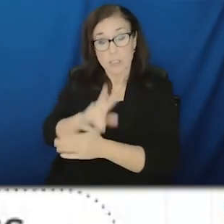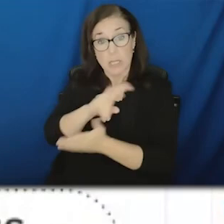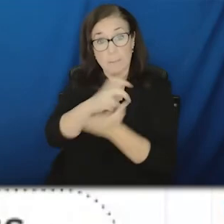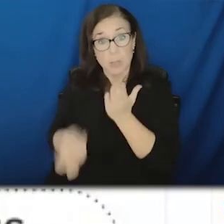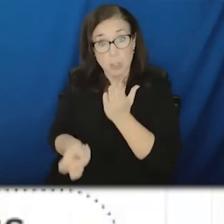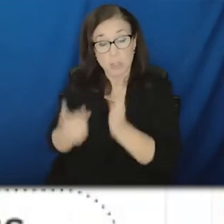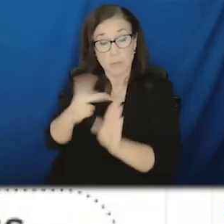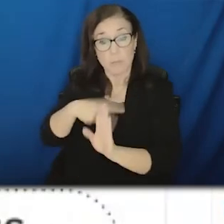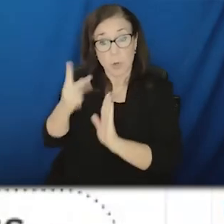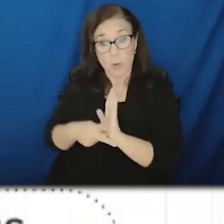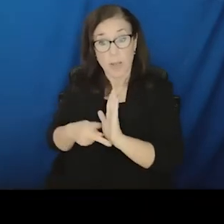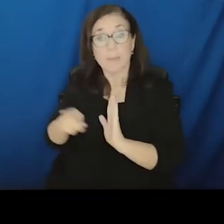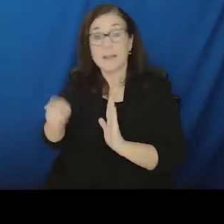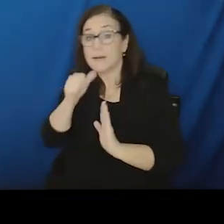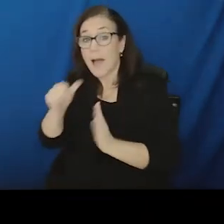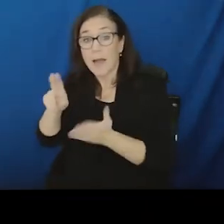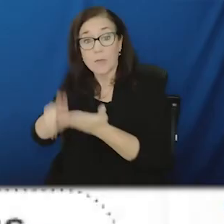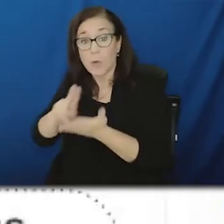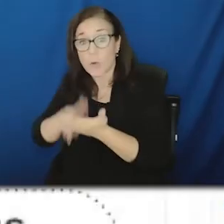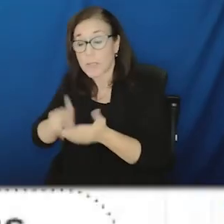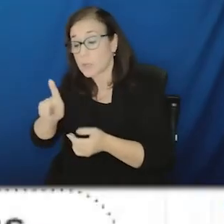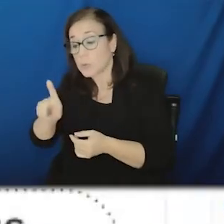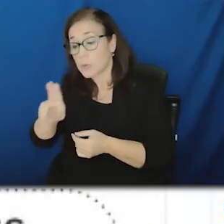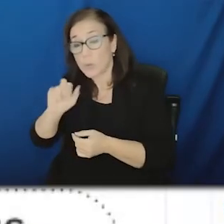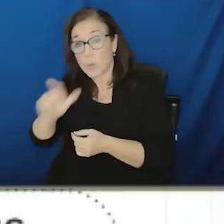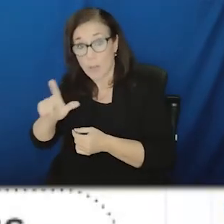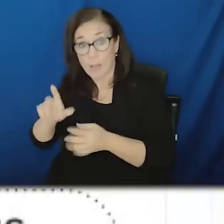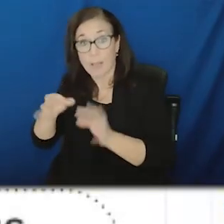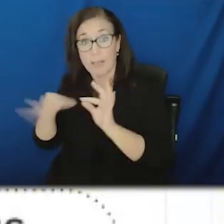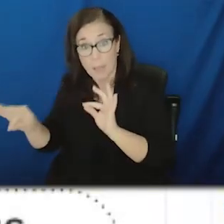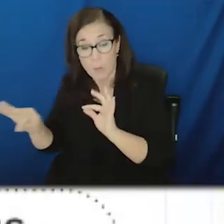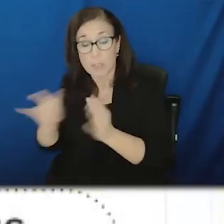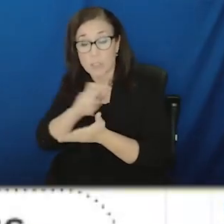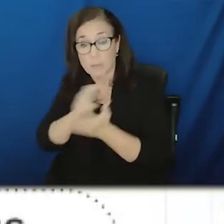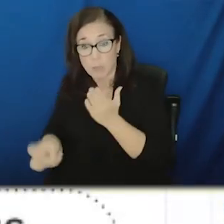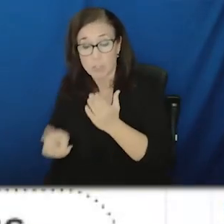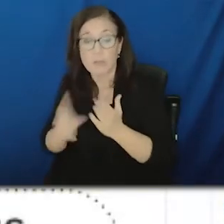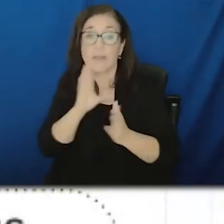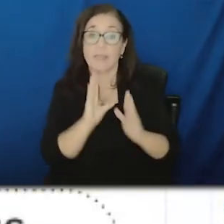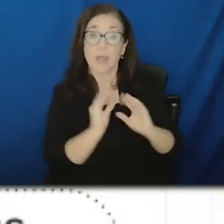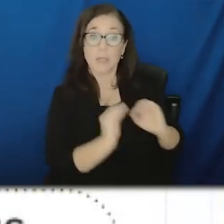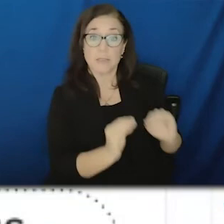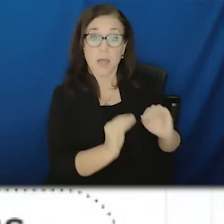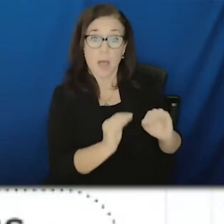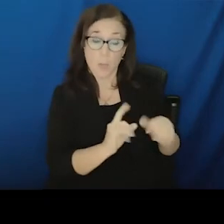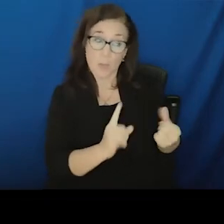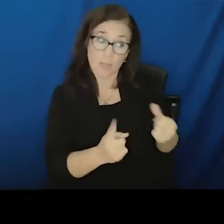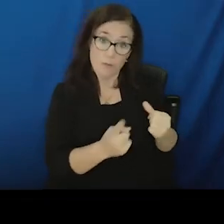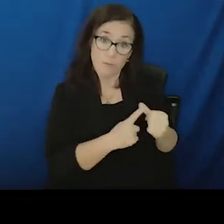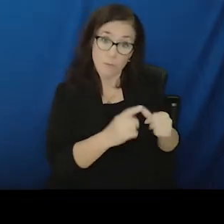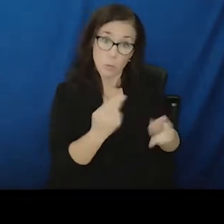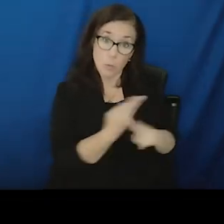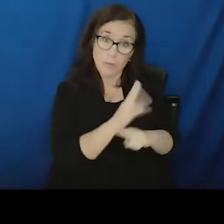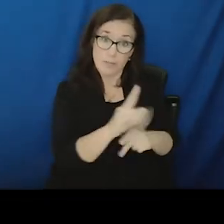dual language immersion are provided with support in their first language in order to better understand what is being